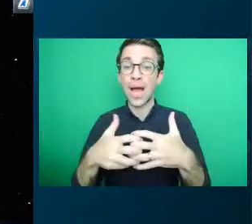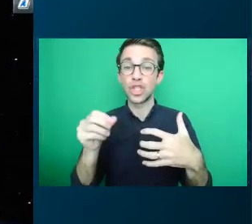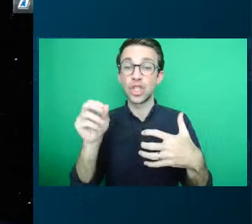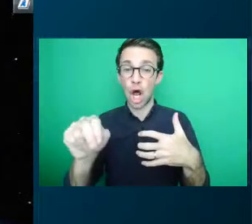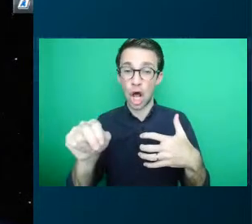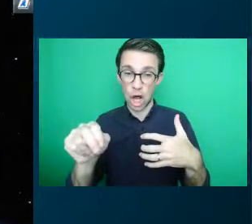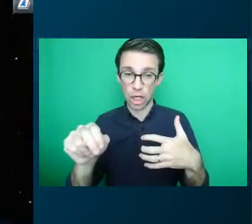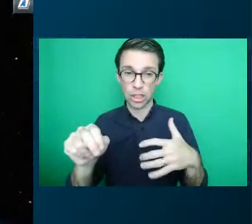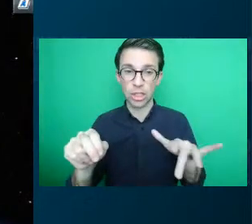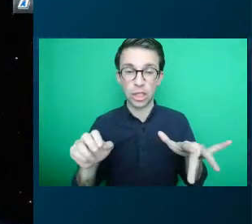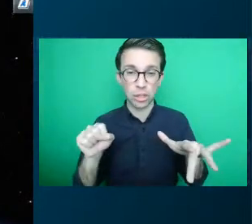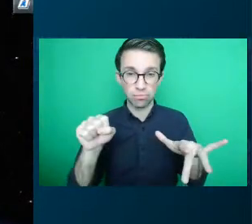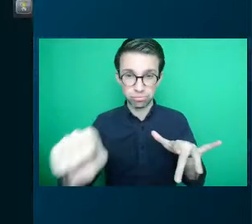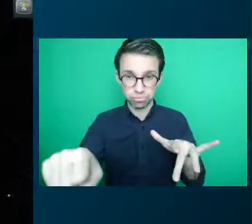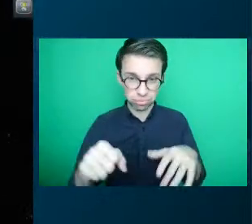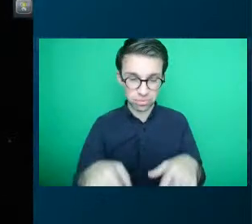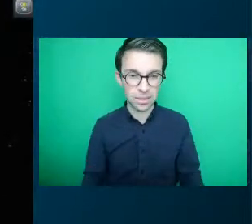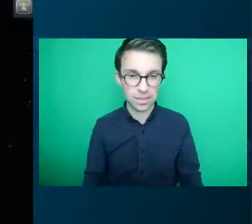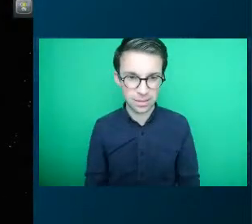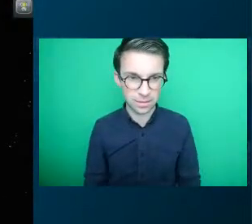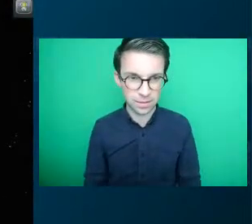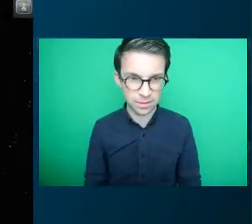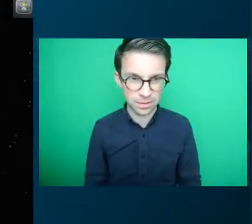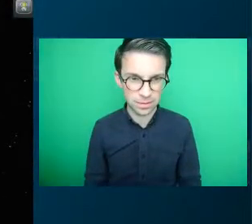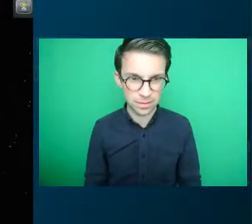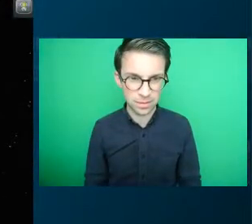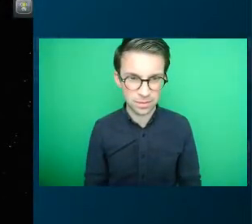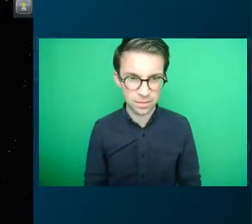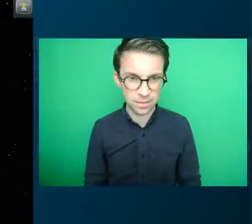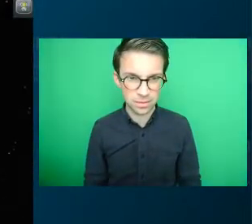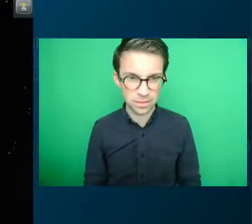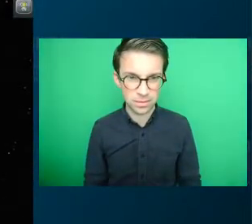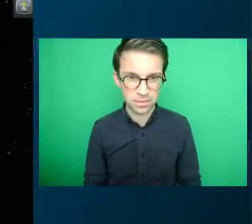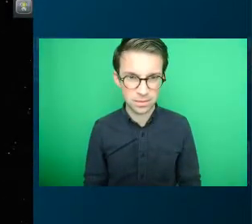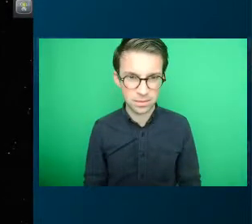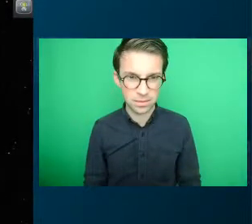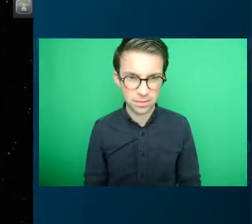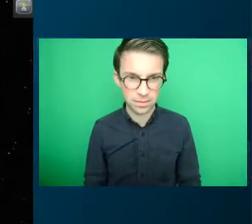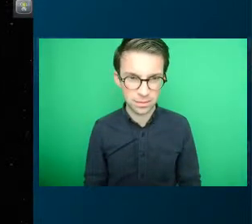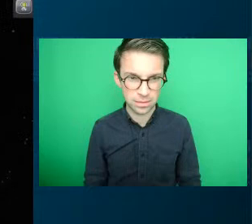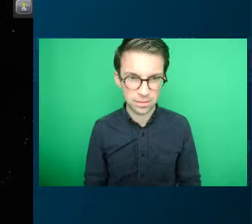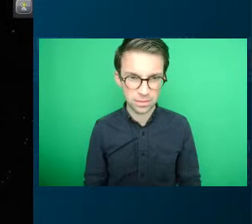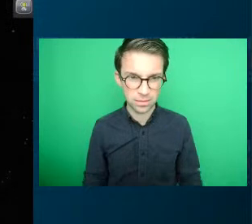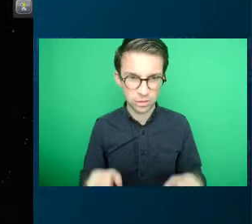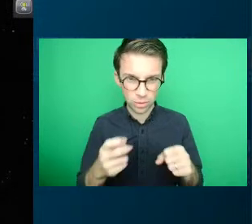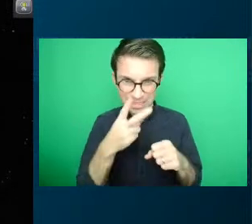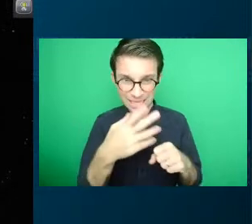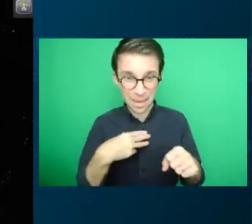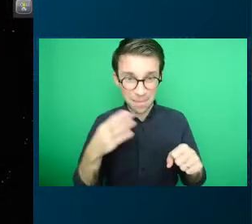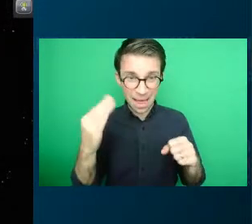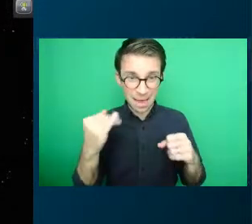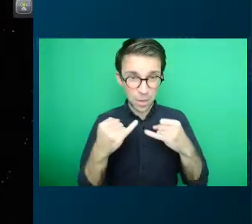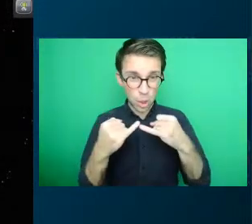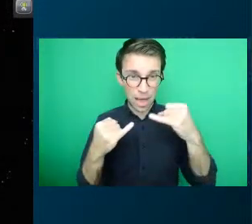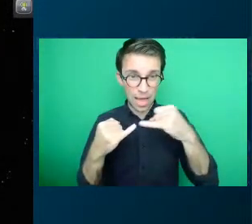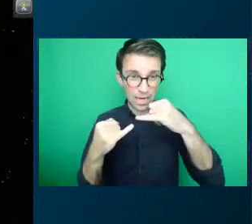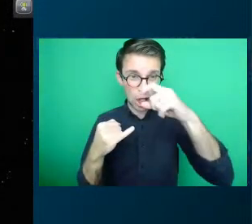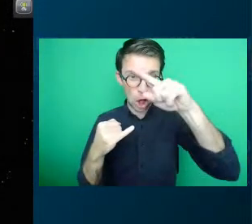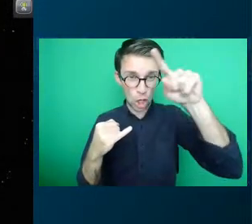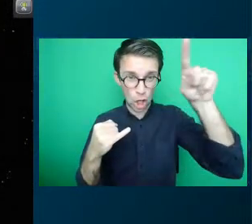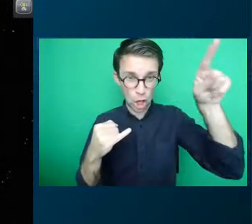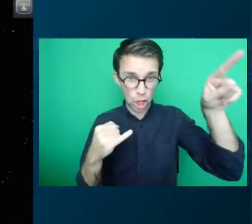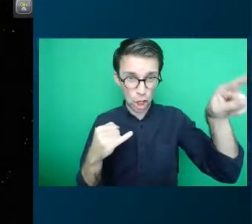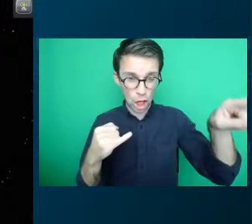throttle it back up again. But here, if you look at this, my blue line is getting longer and longer and longer,